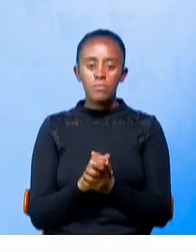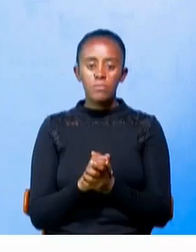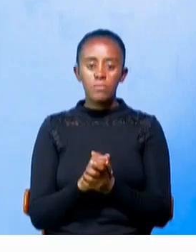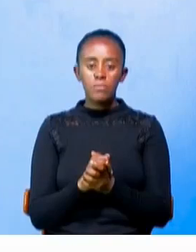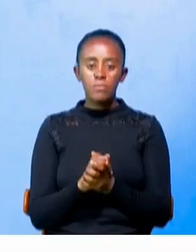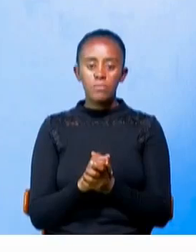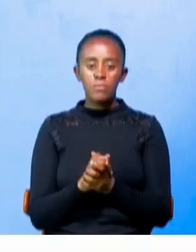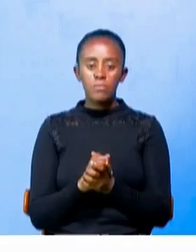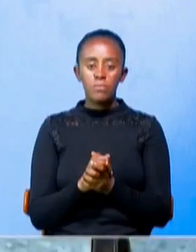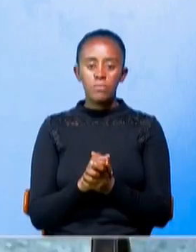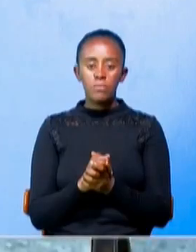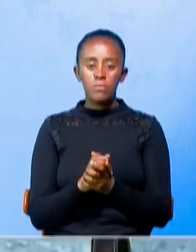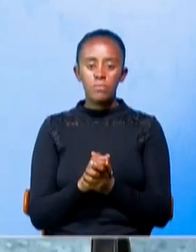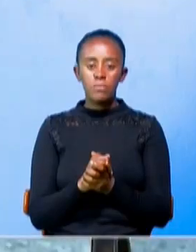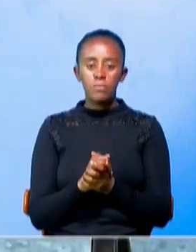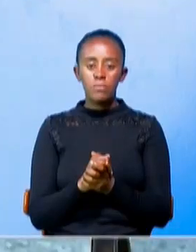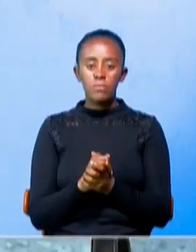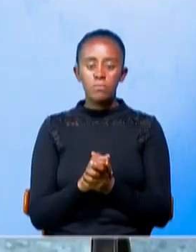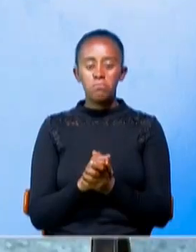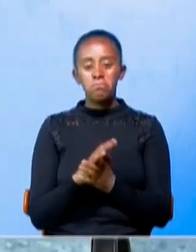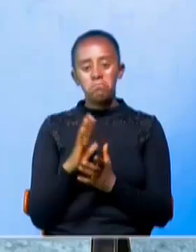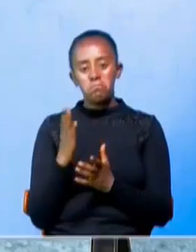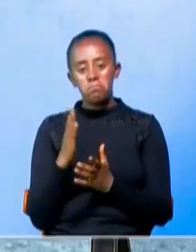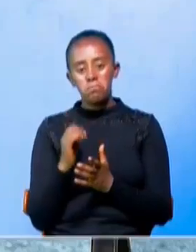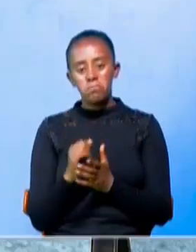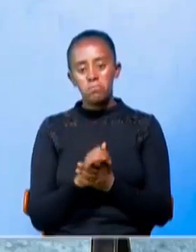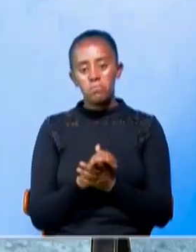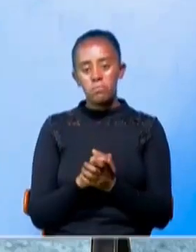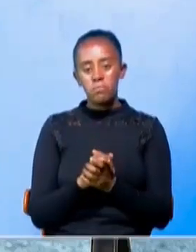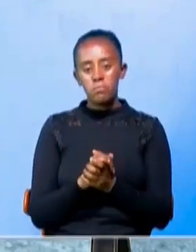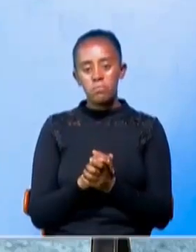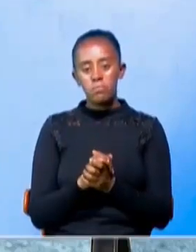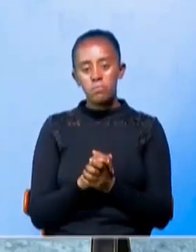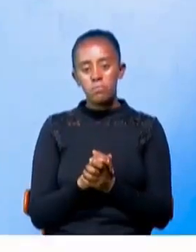Maybe it's possible.